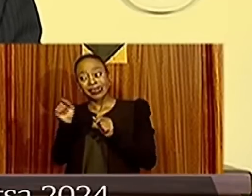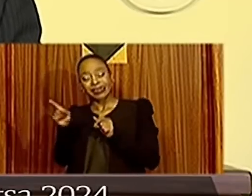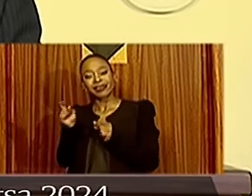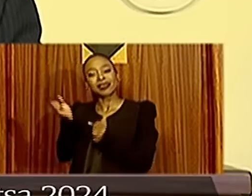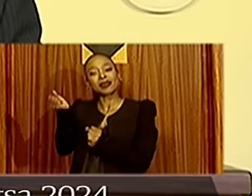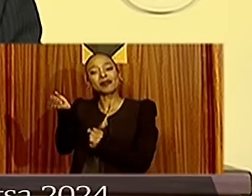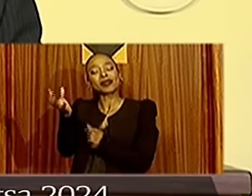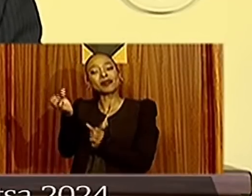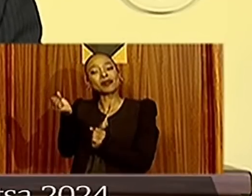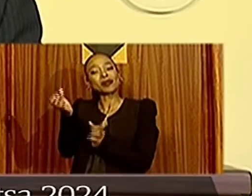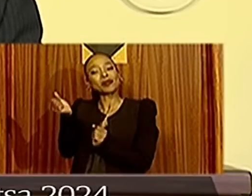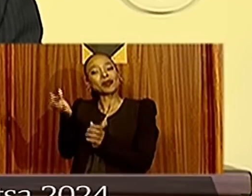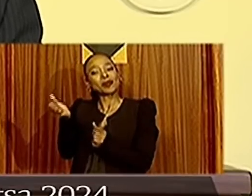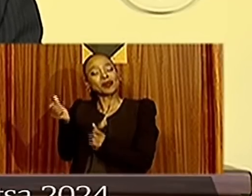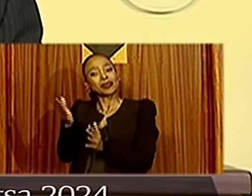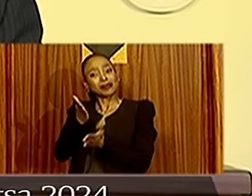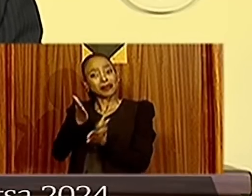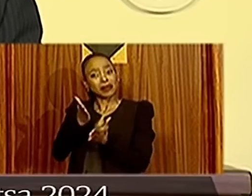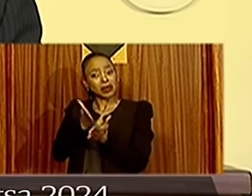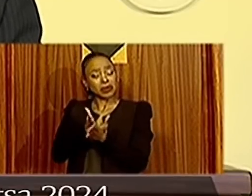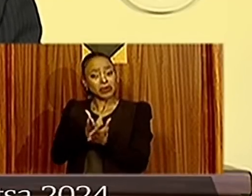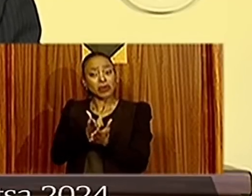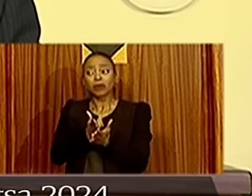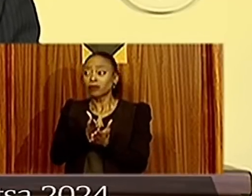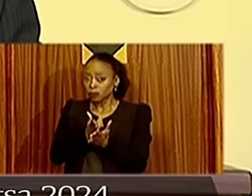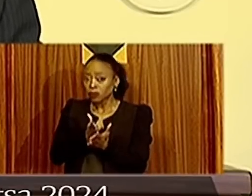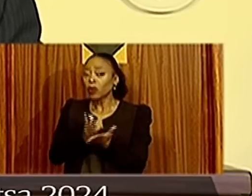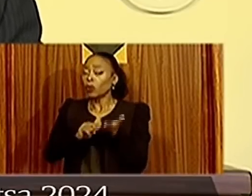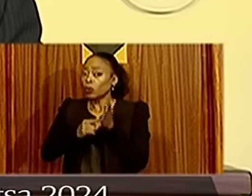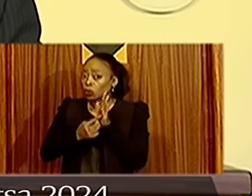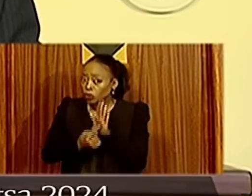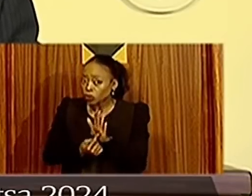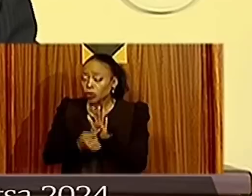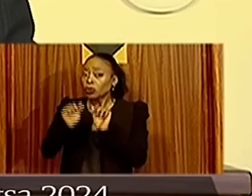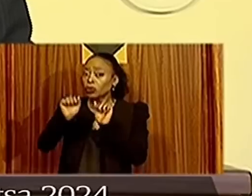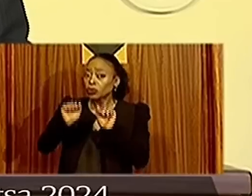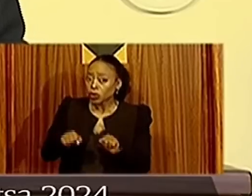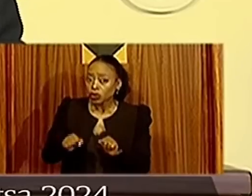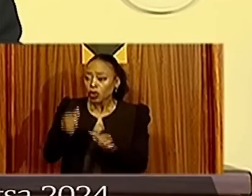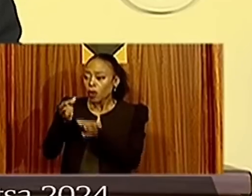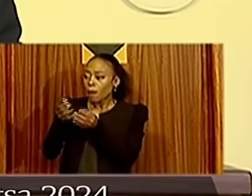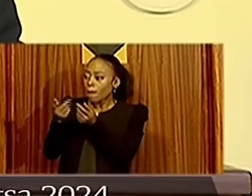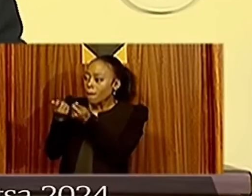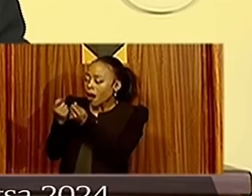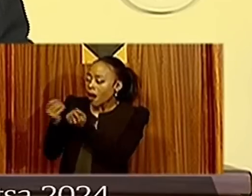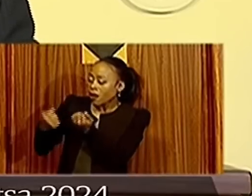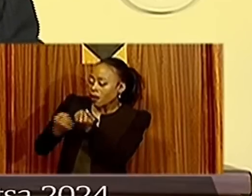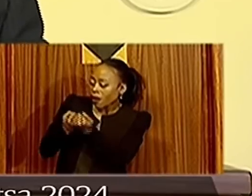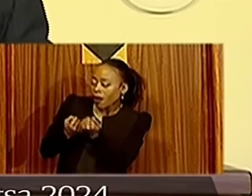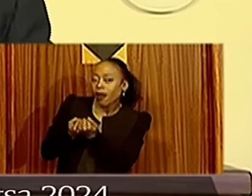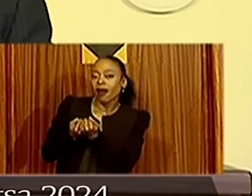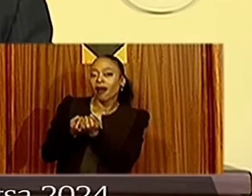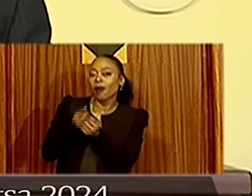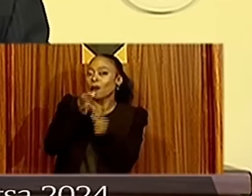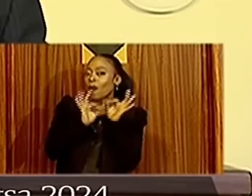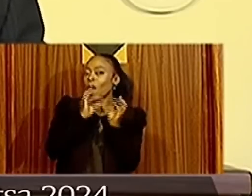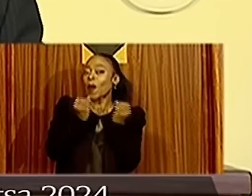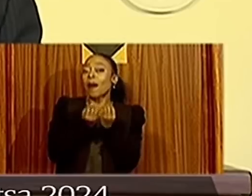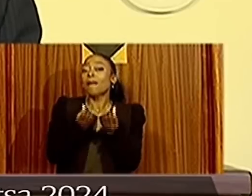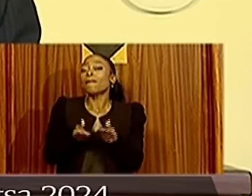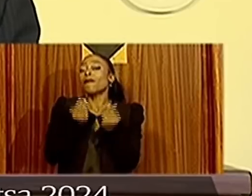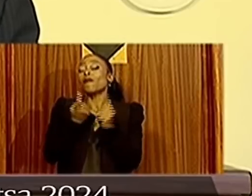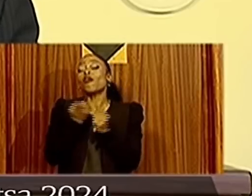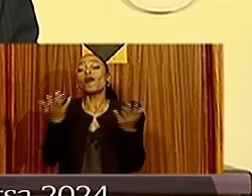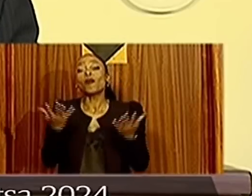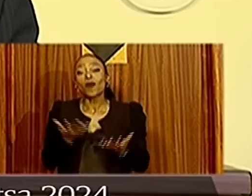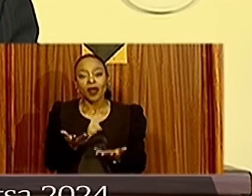and accountability in political party funding to introducing the National Health Insurance, this Parliament